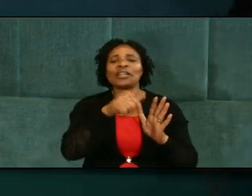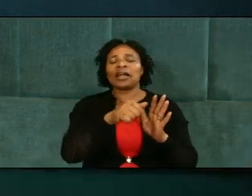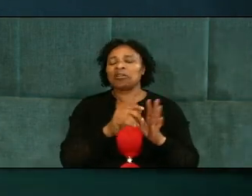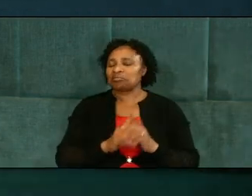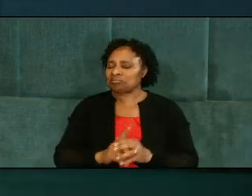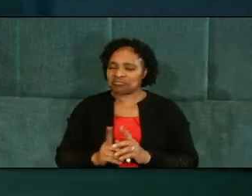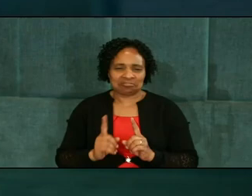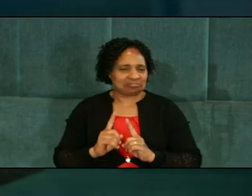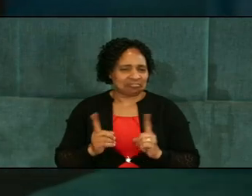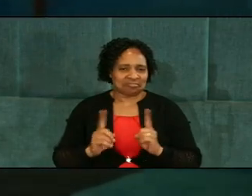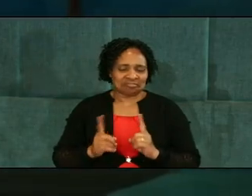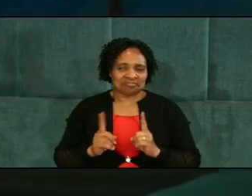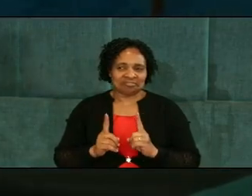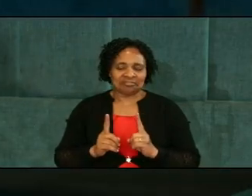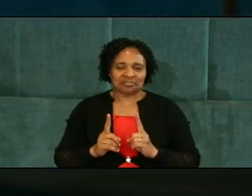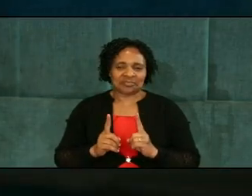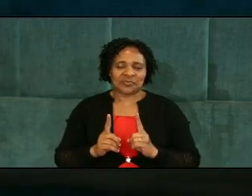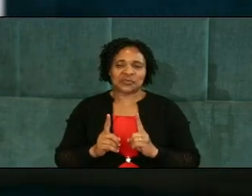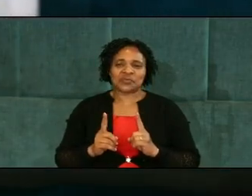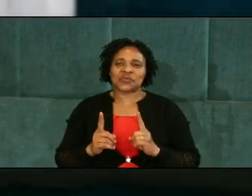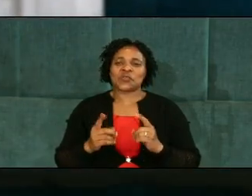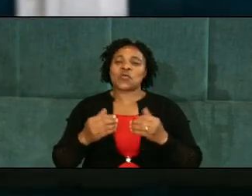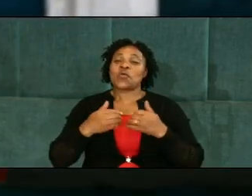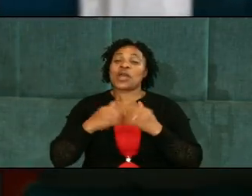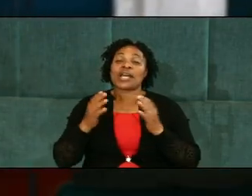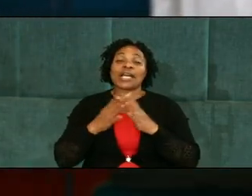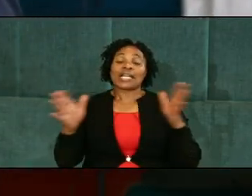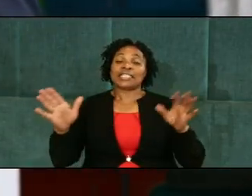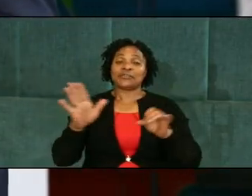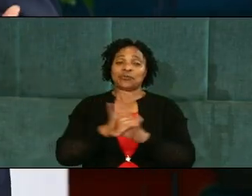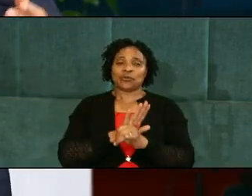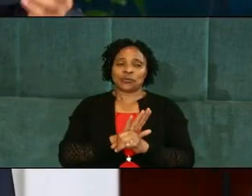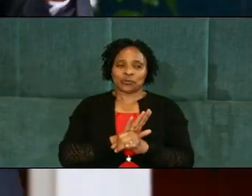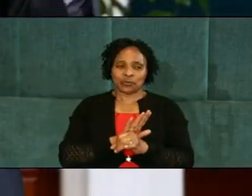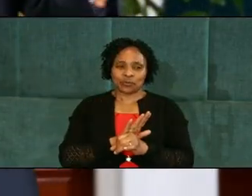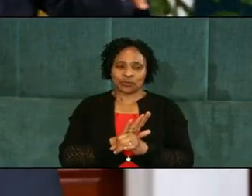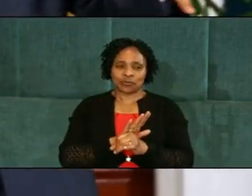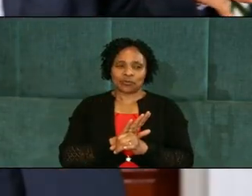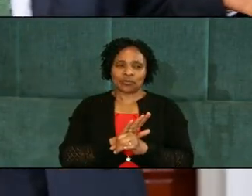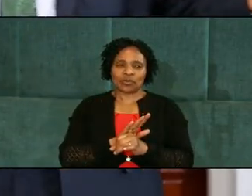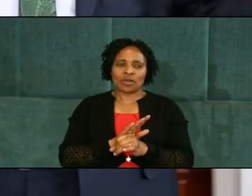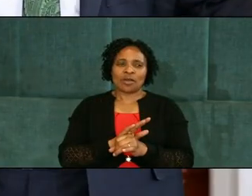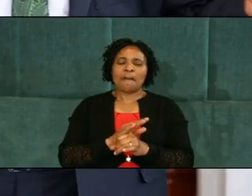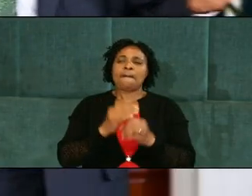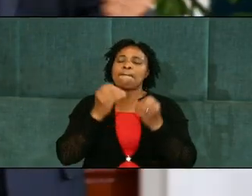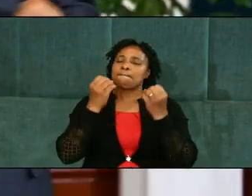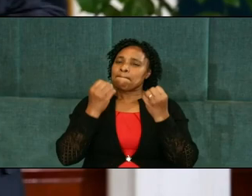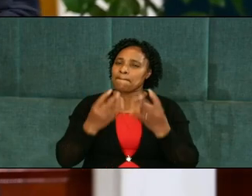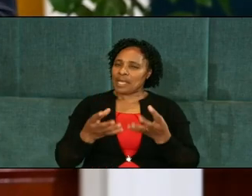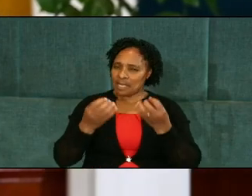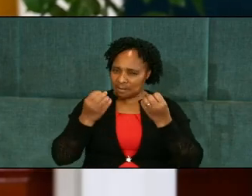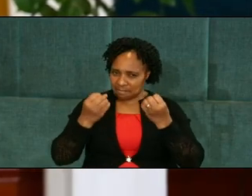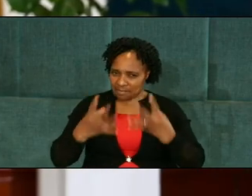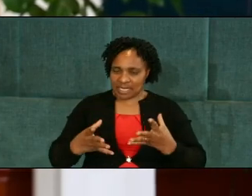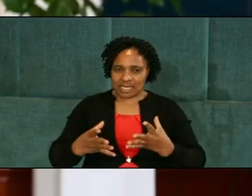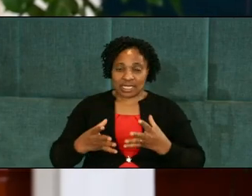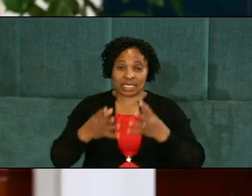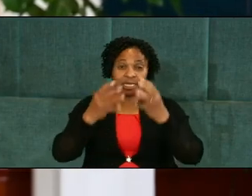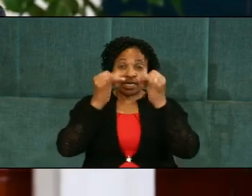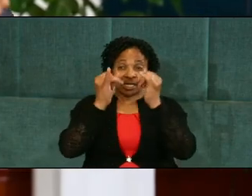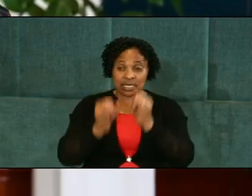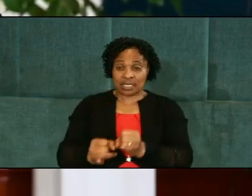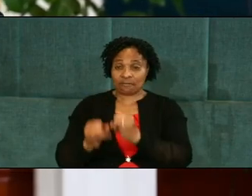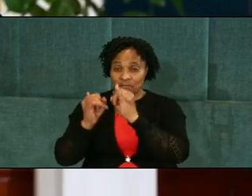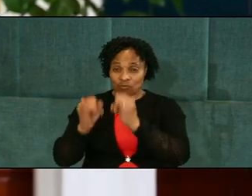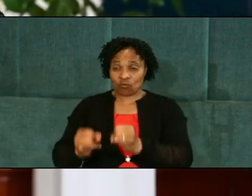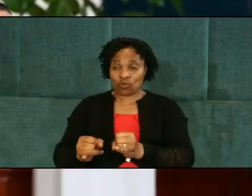gates. And we are grateful for a number of individuals